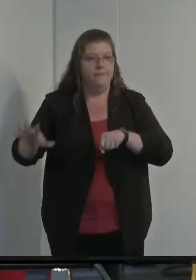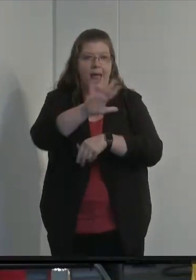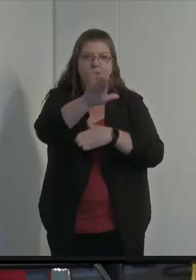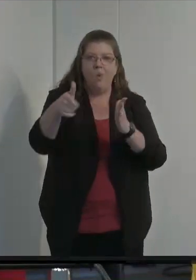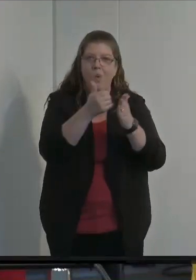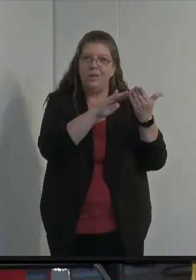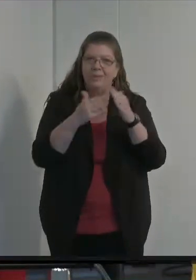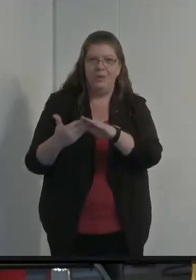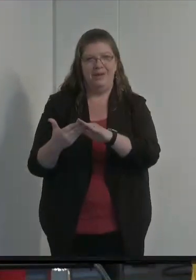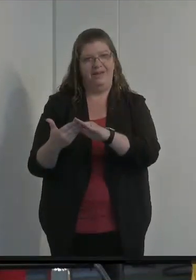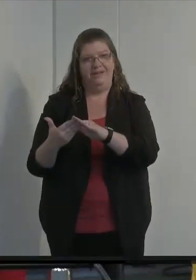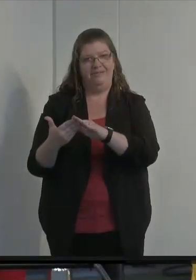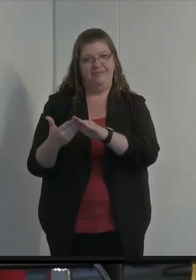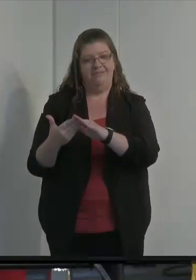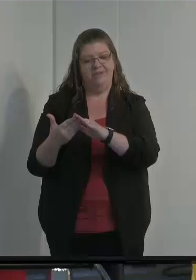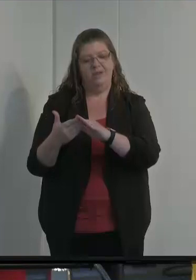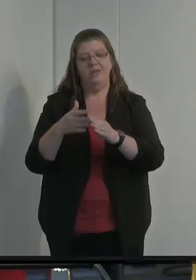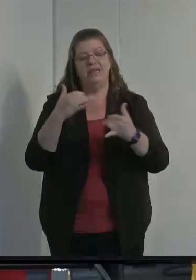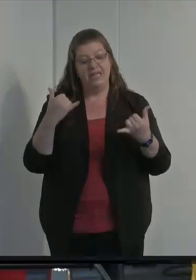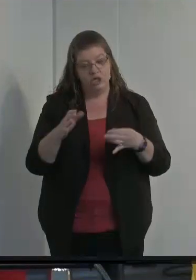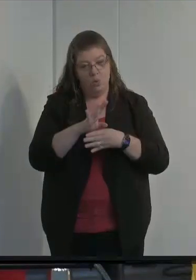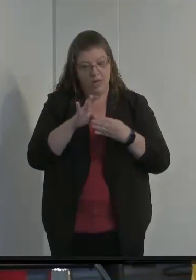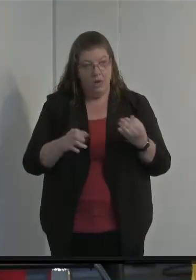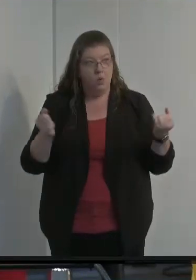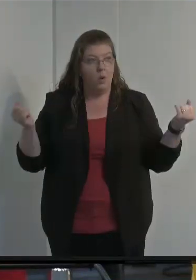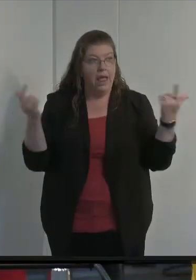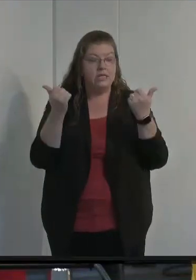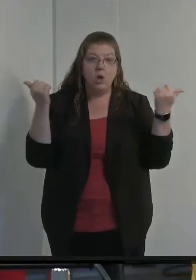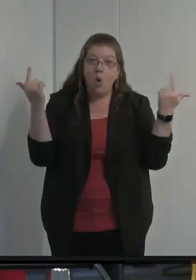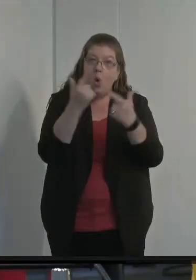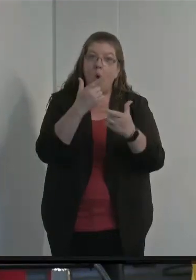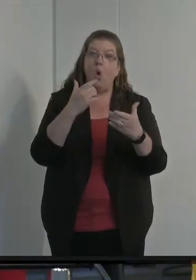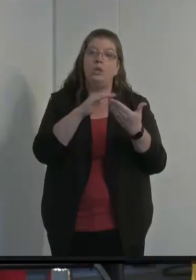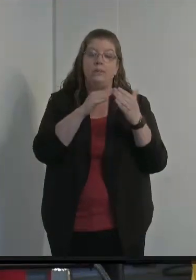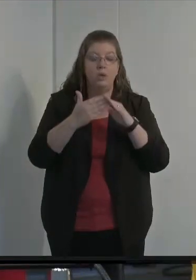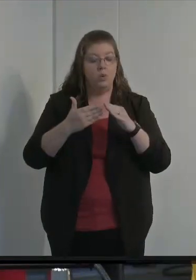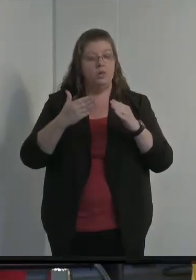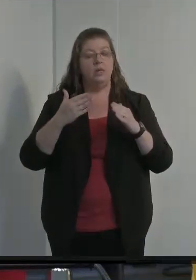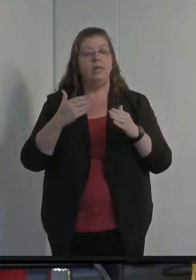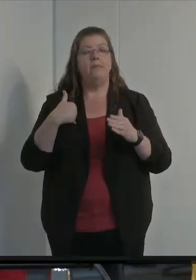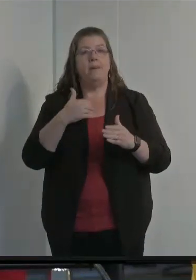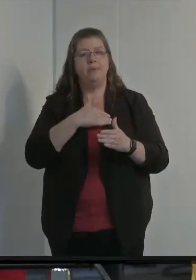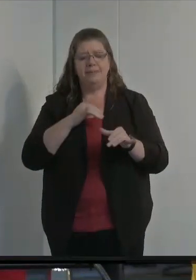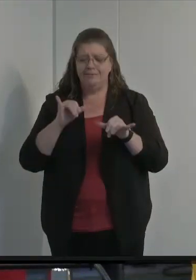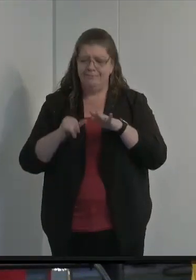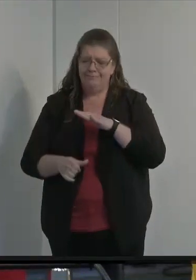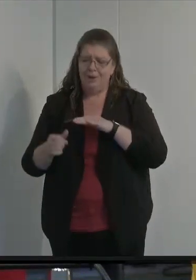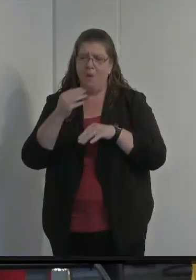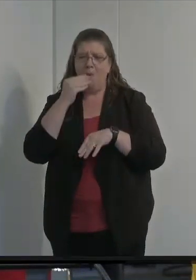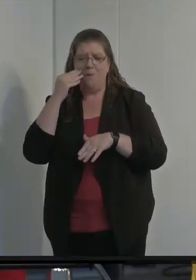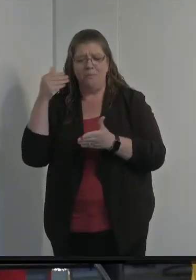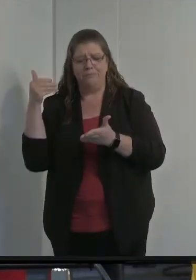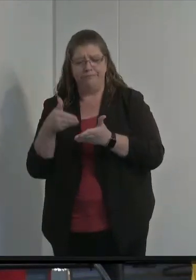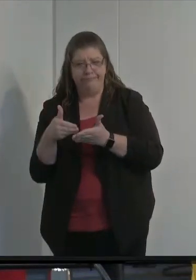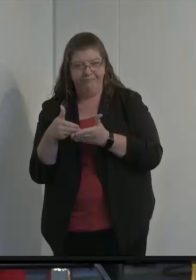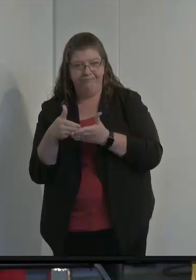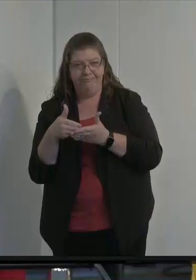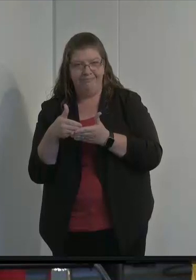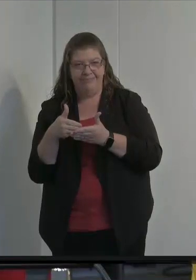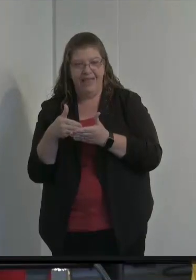During this weekend, we ask every community member to stay close to home and do your best to